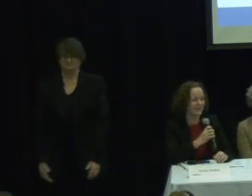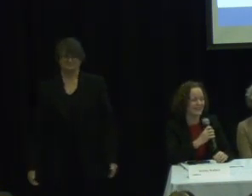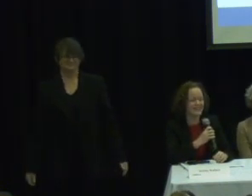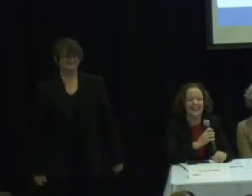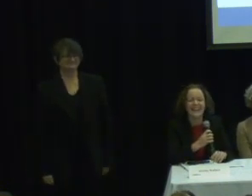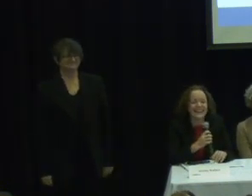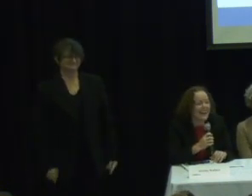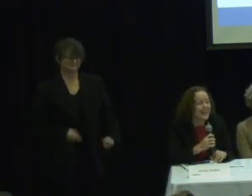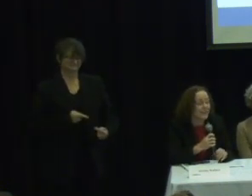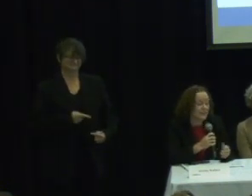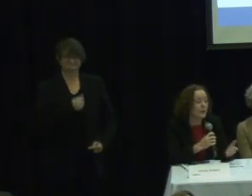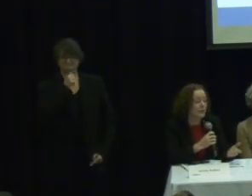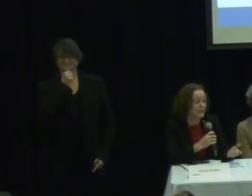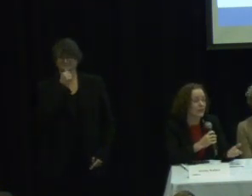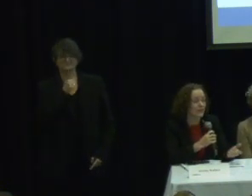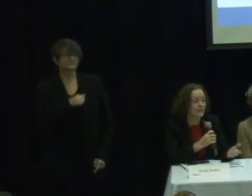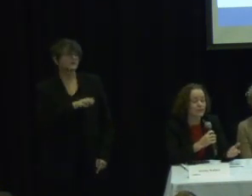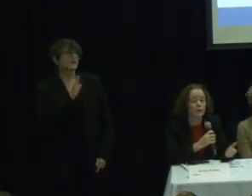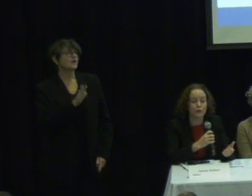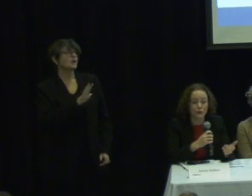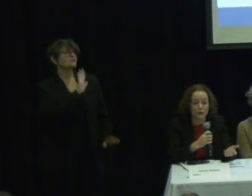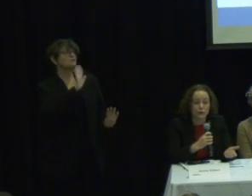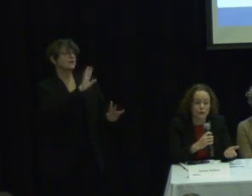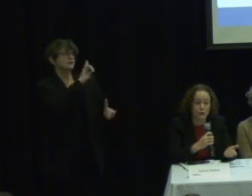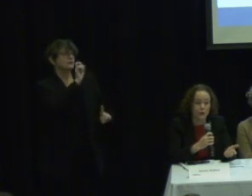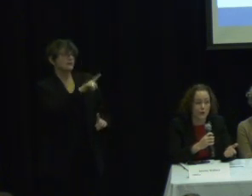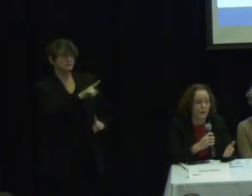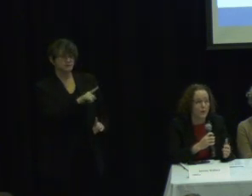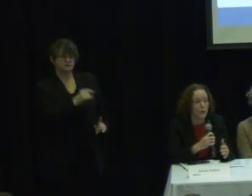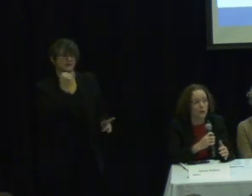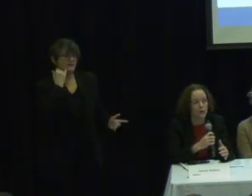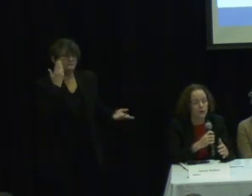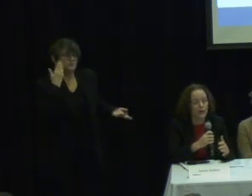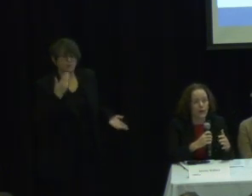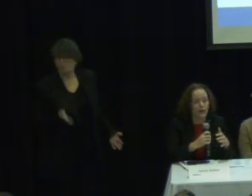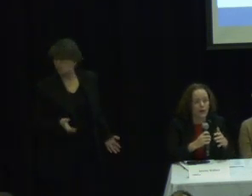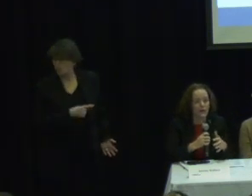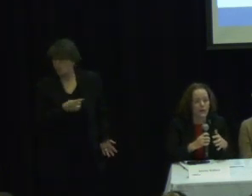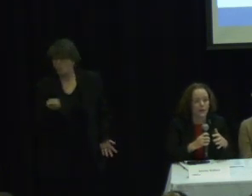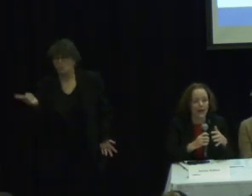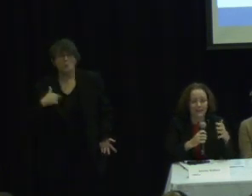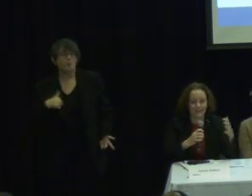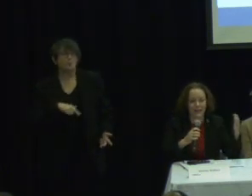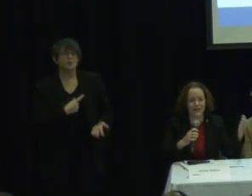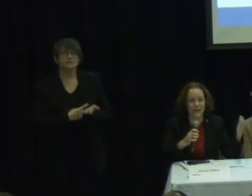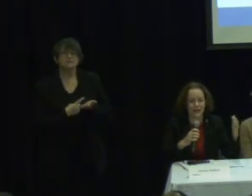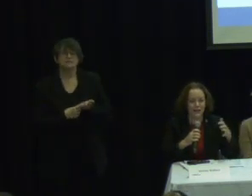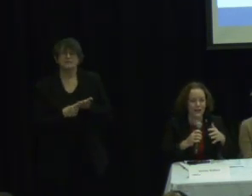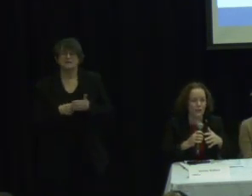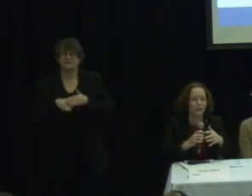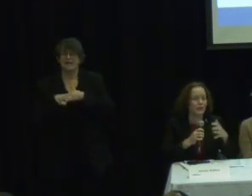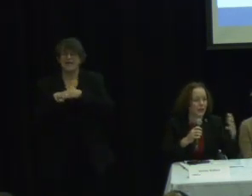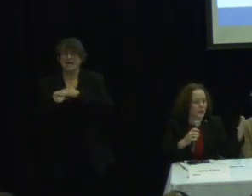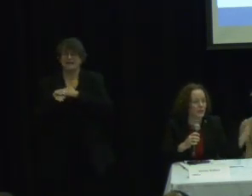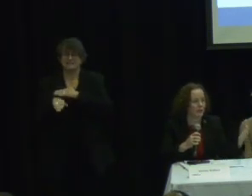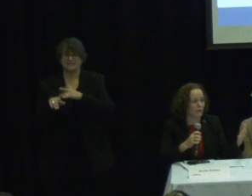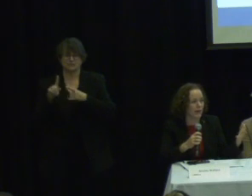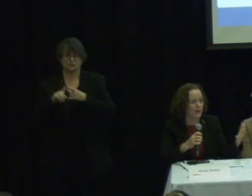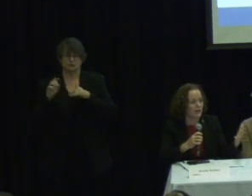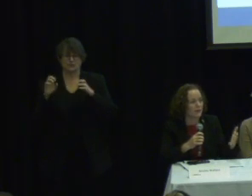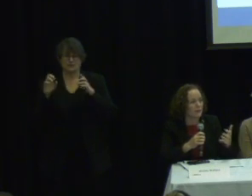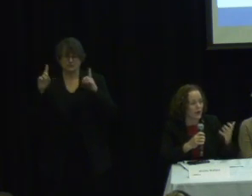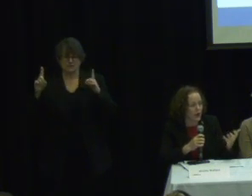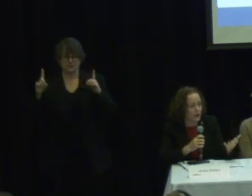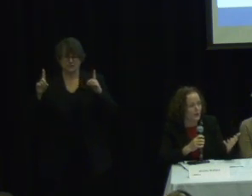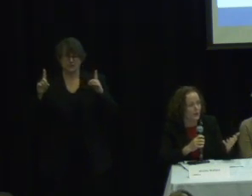Oh, 3 seconds. Yeah, that's a great question, Nancy. So for those of you who don't know, we are talking about access to education in a writ large type of